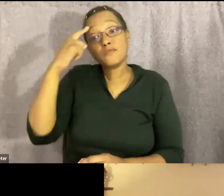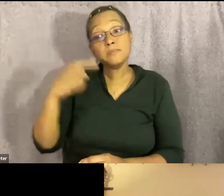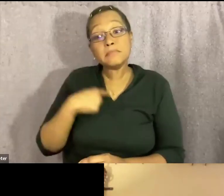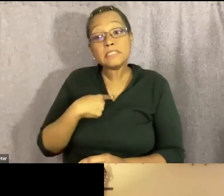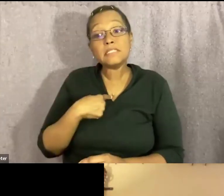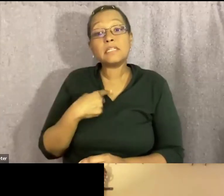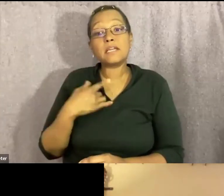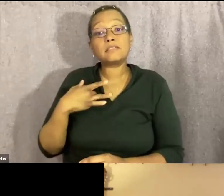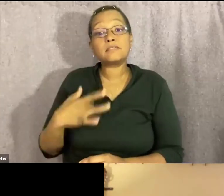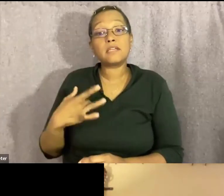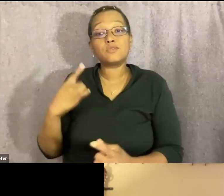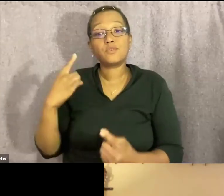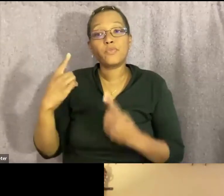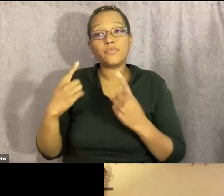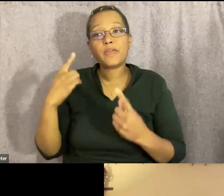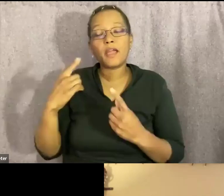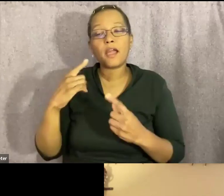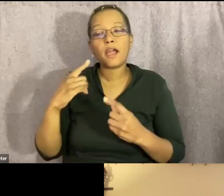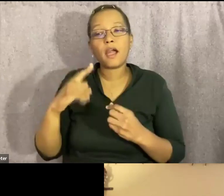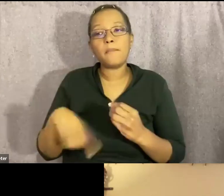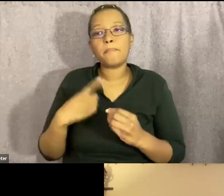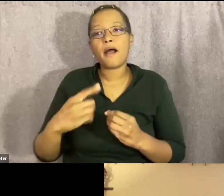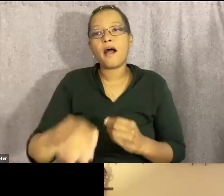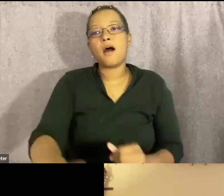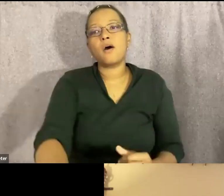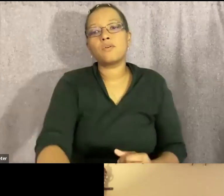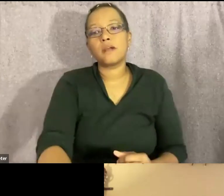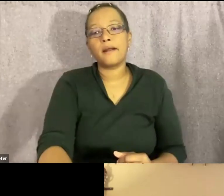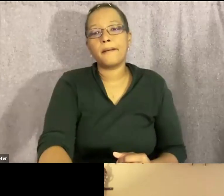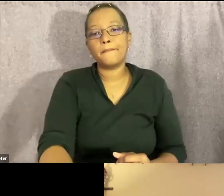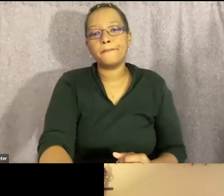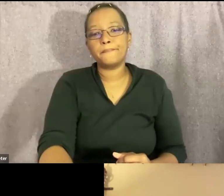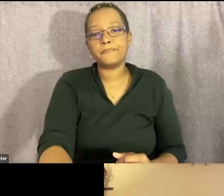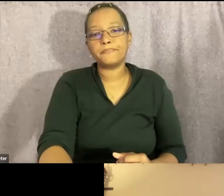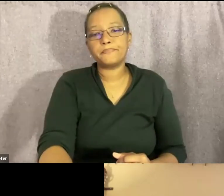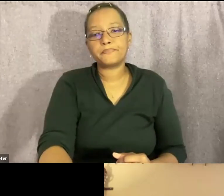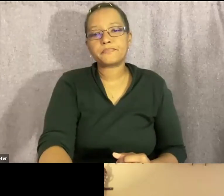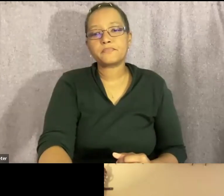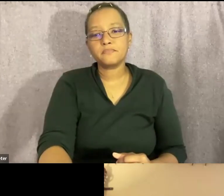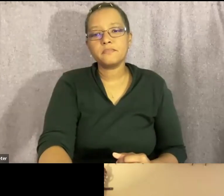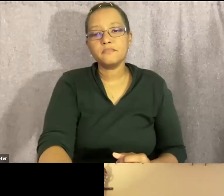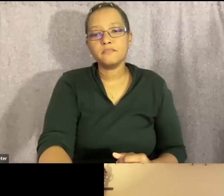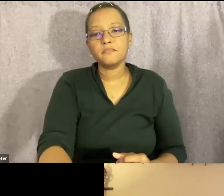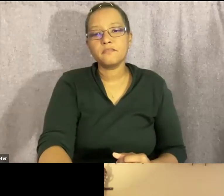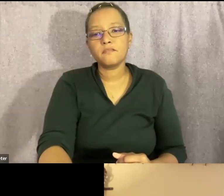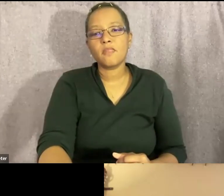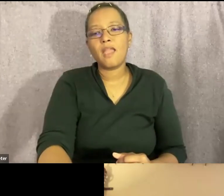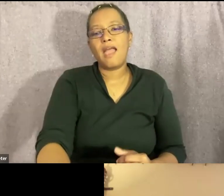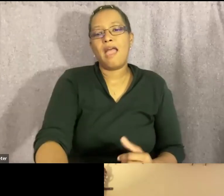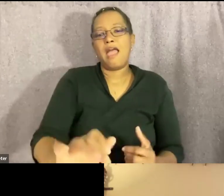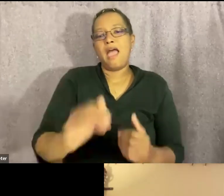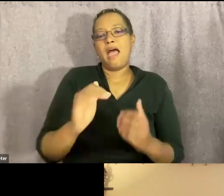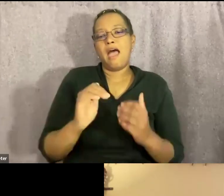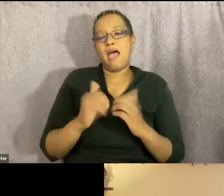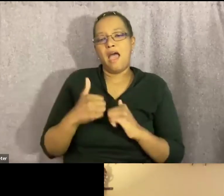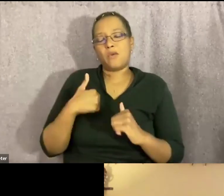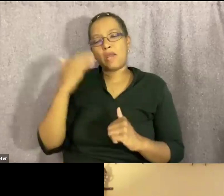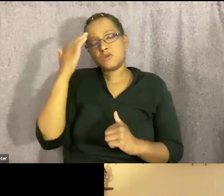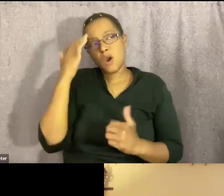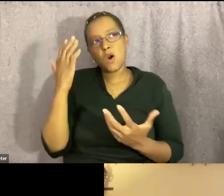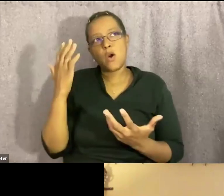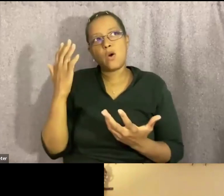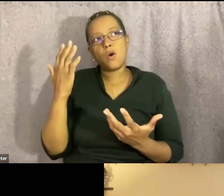the groups I've been working with. But so I struggle with,